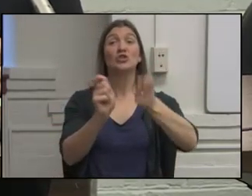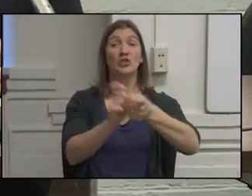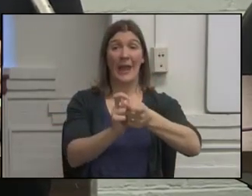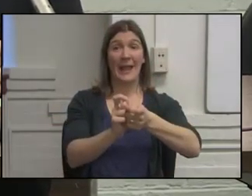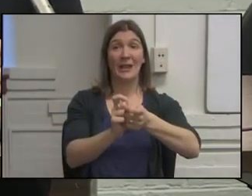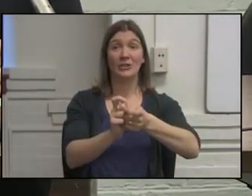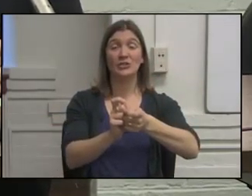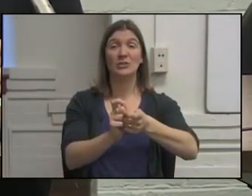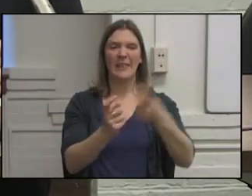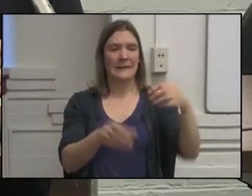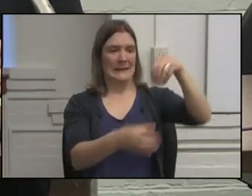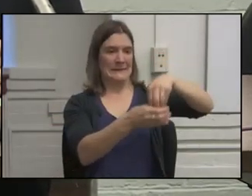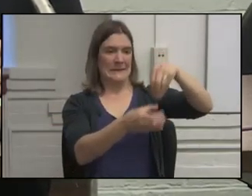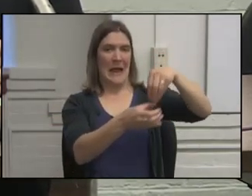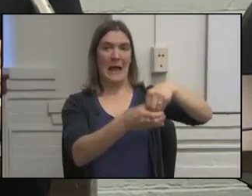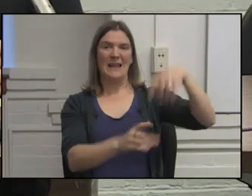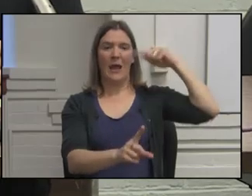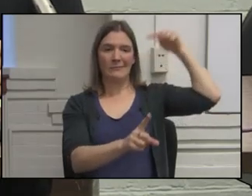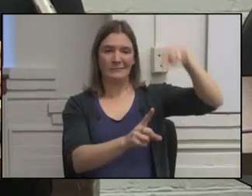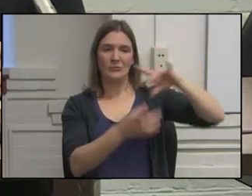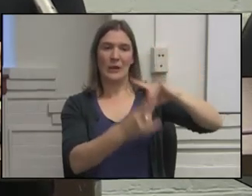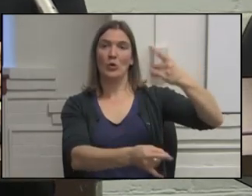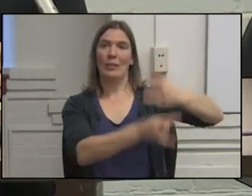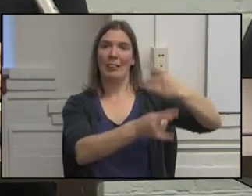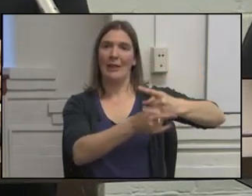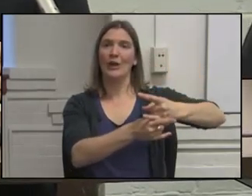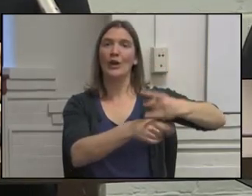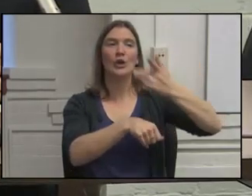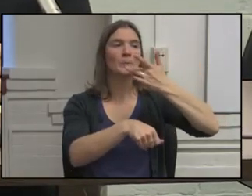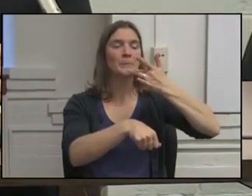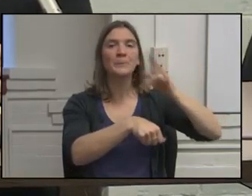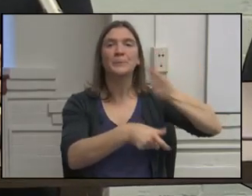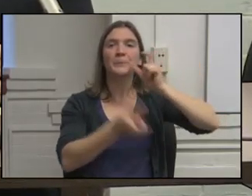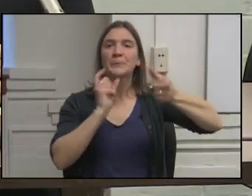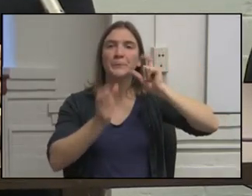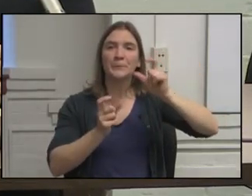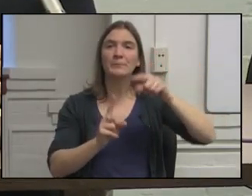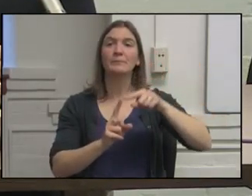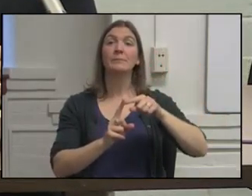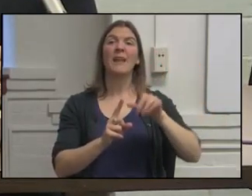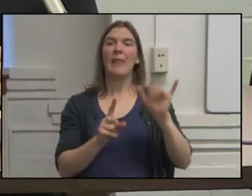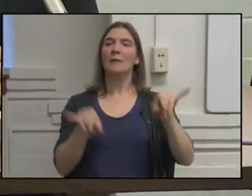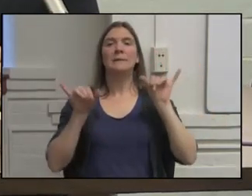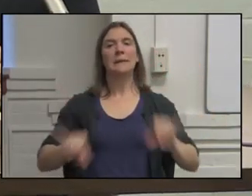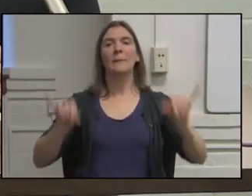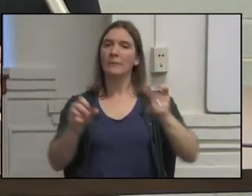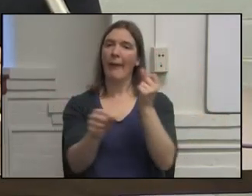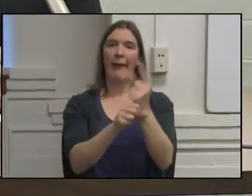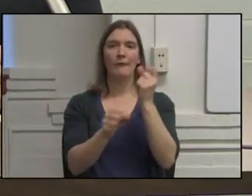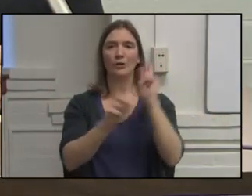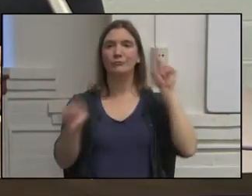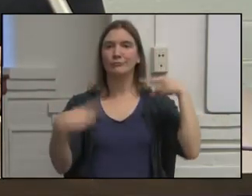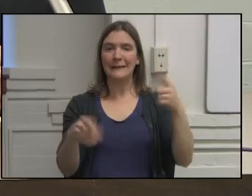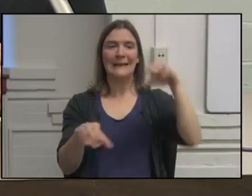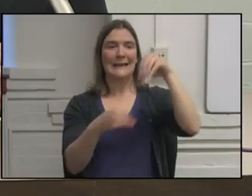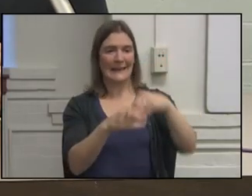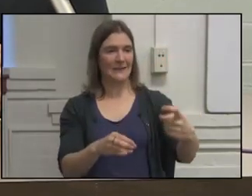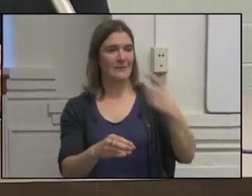about. But this is just about the liquor. This is just about the liquor license that, right now. And that is, as it always has been, in the River Garden.